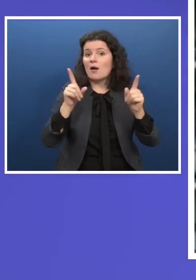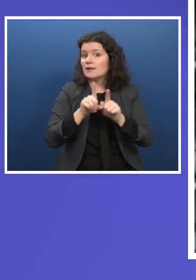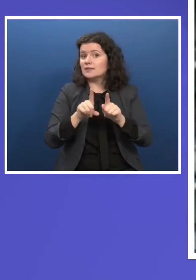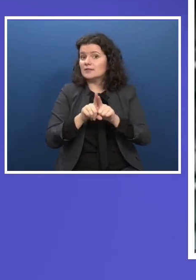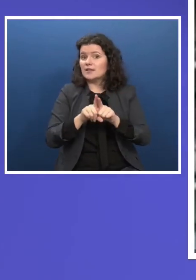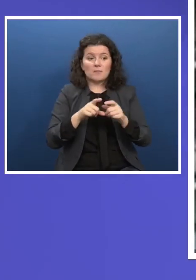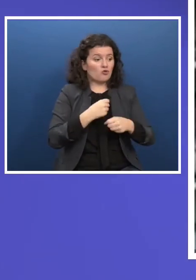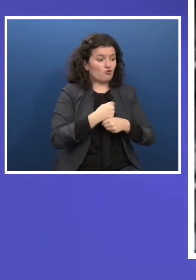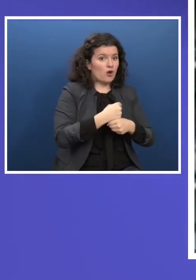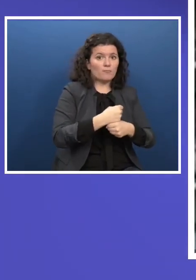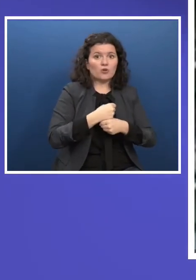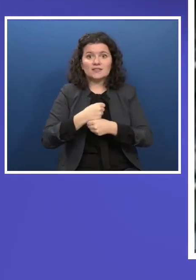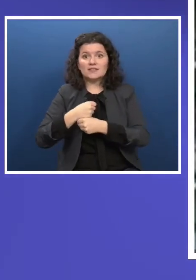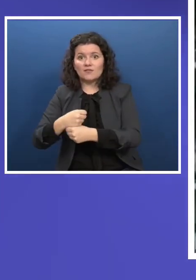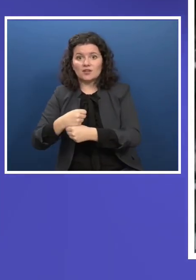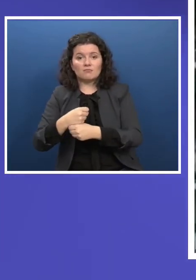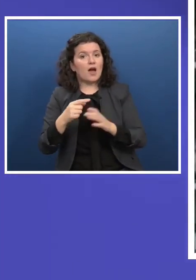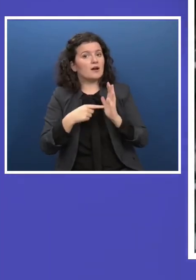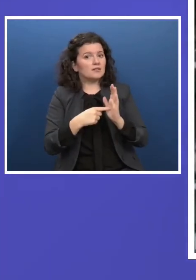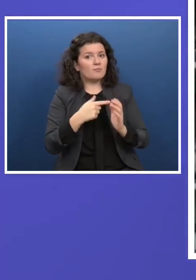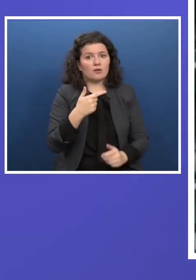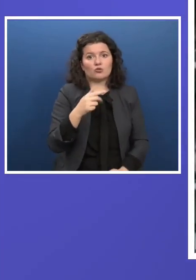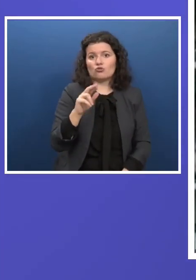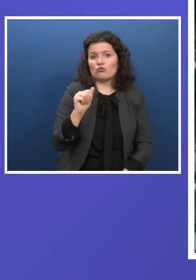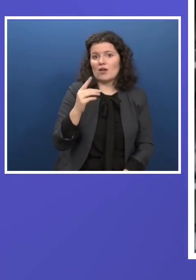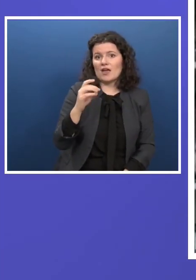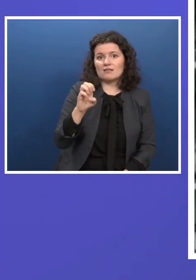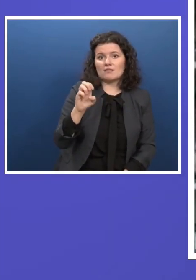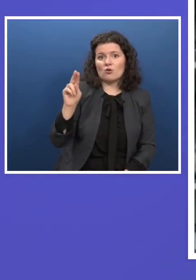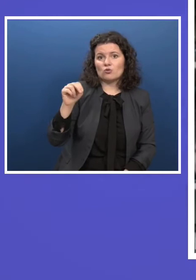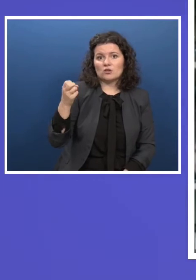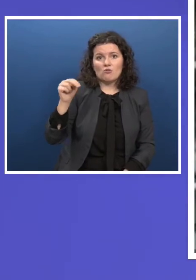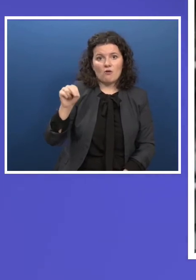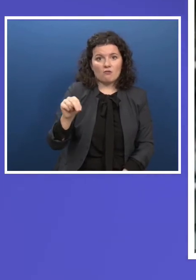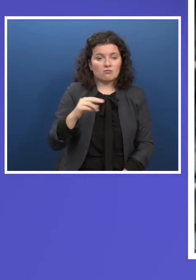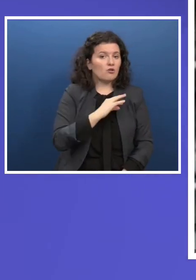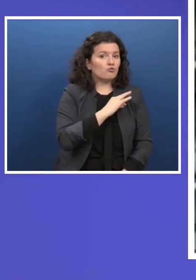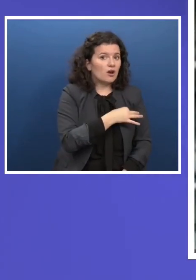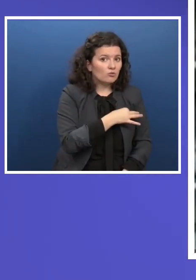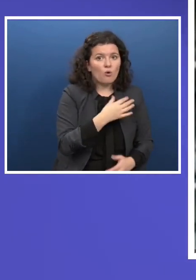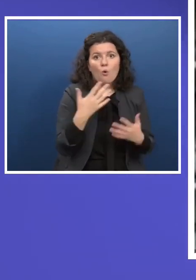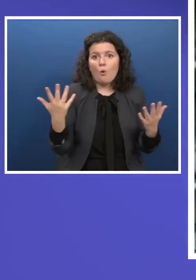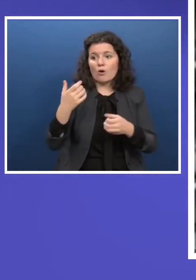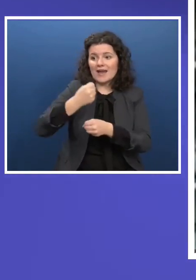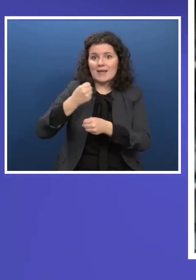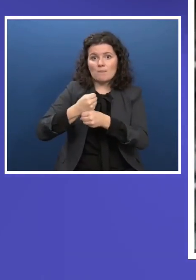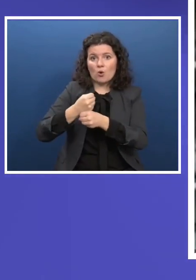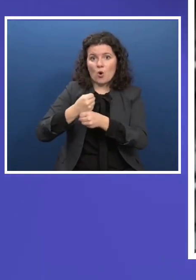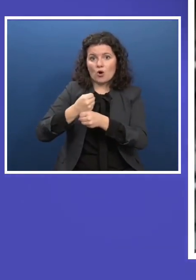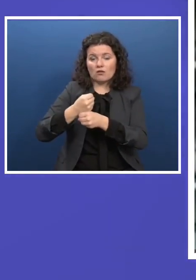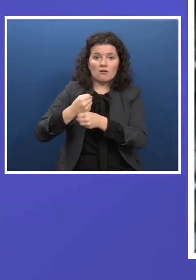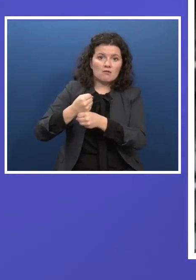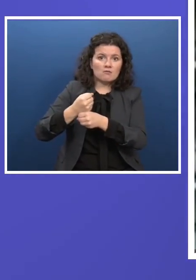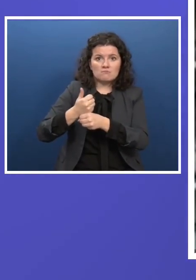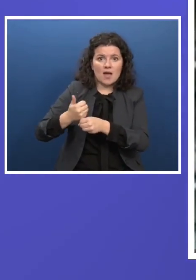underrepresented in trade unions and also in employers' organizations. But that is where they have a voice and where